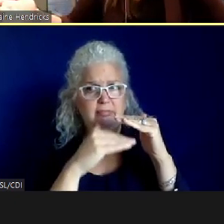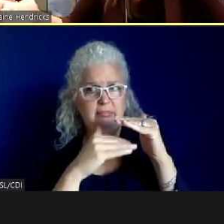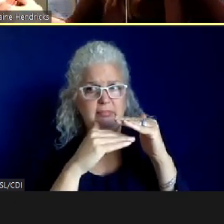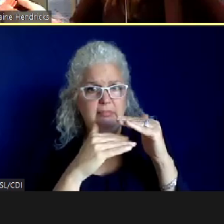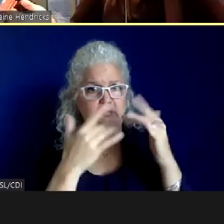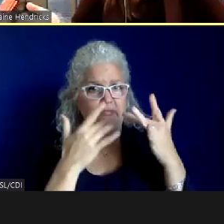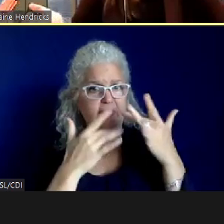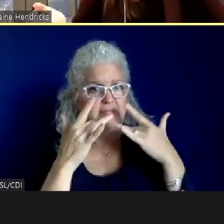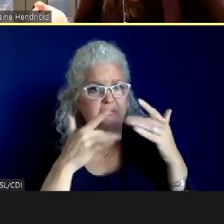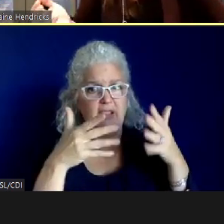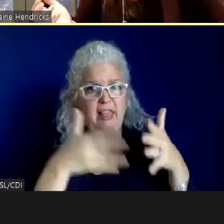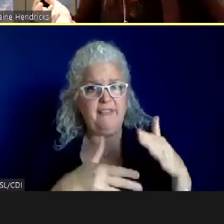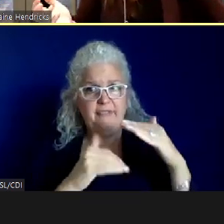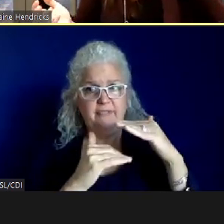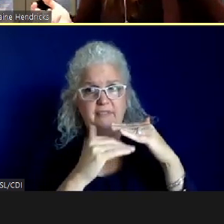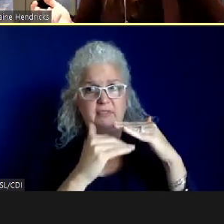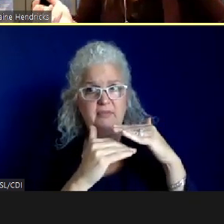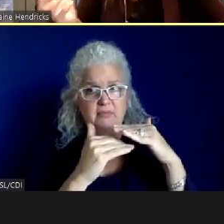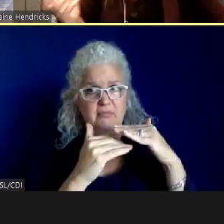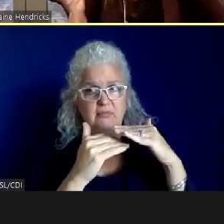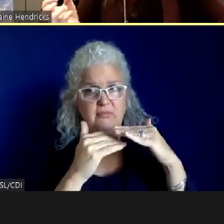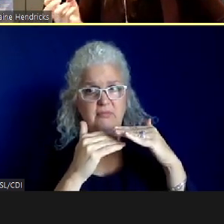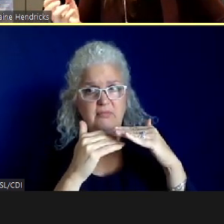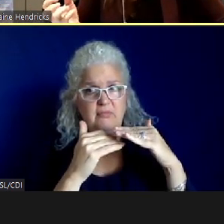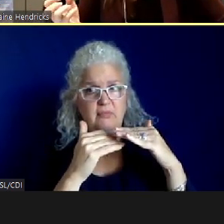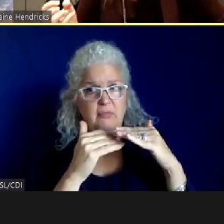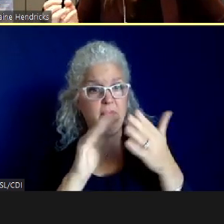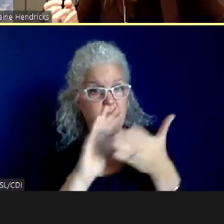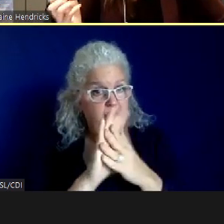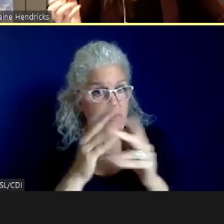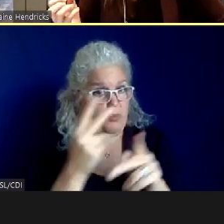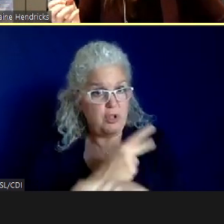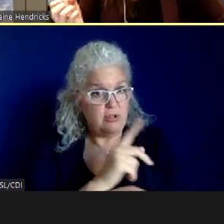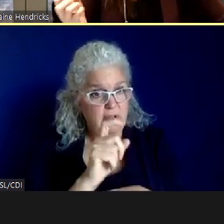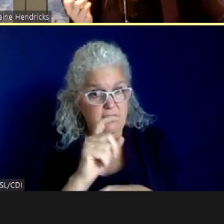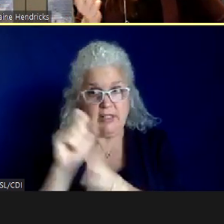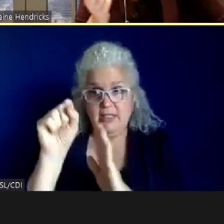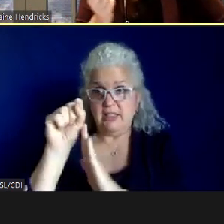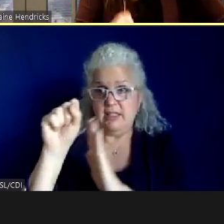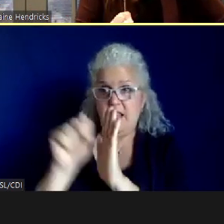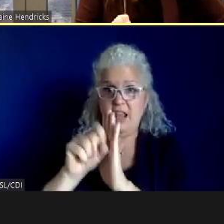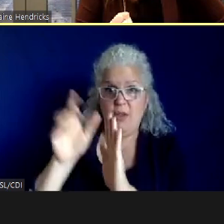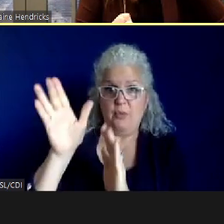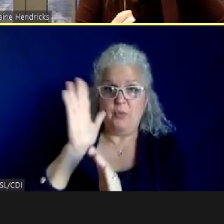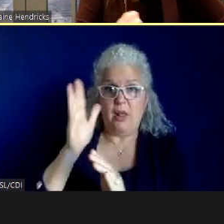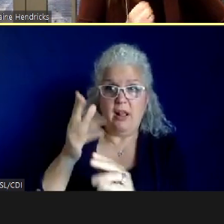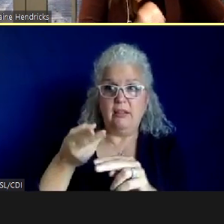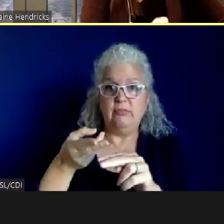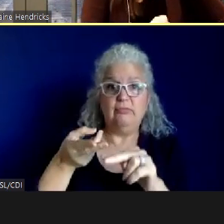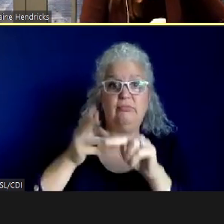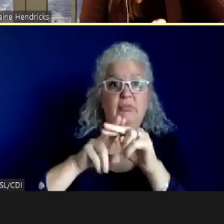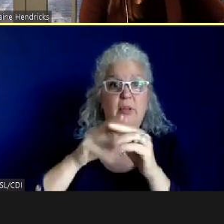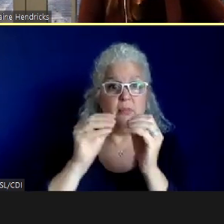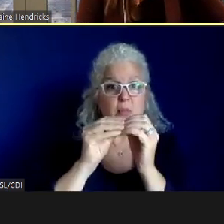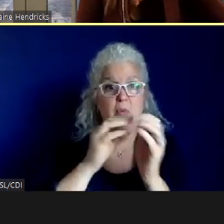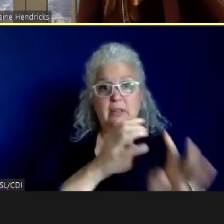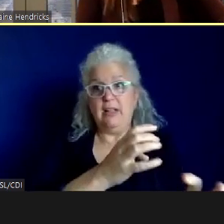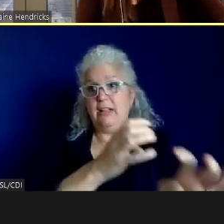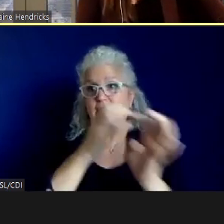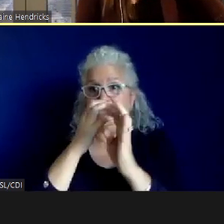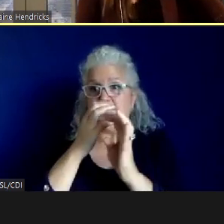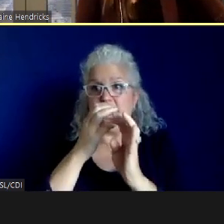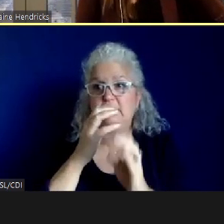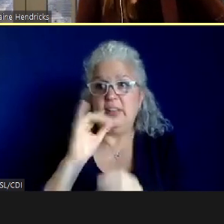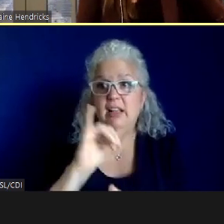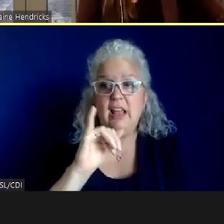even worse, that it will tighten up that stay home order to be anything closer to the shelter in place order we all